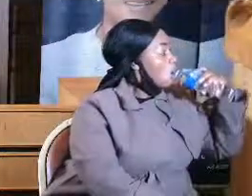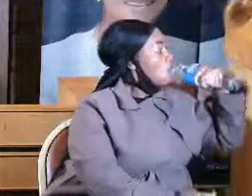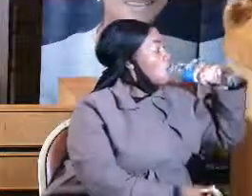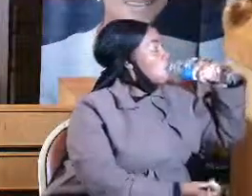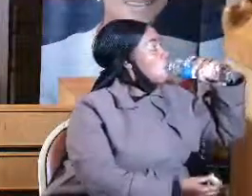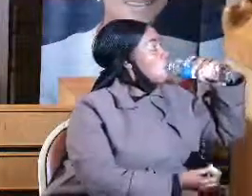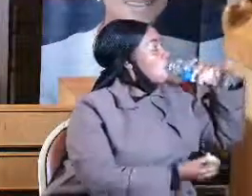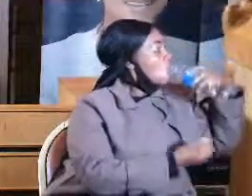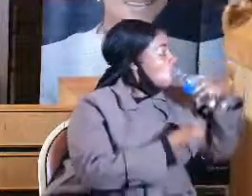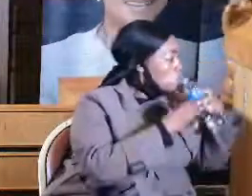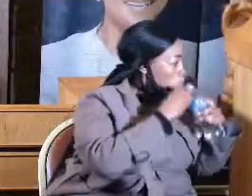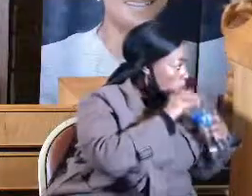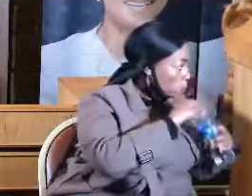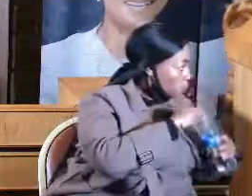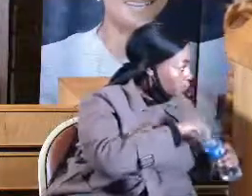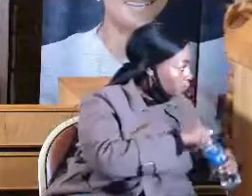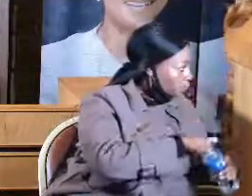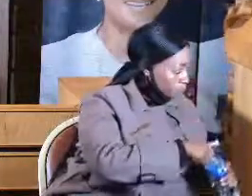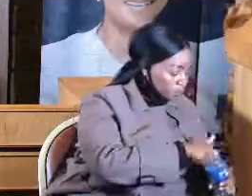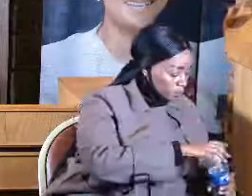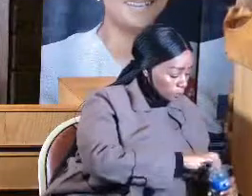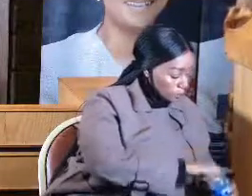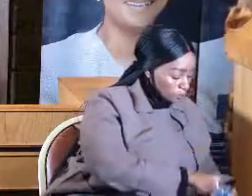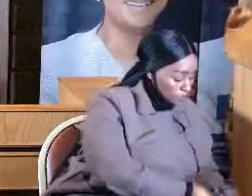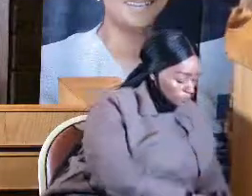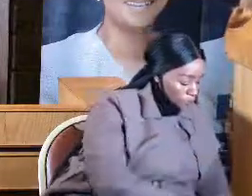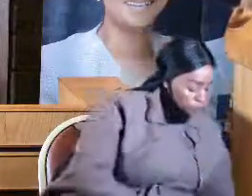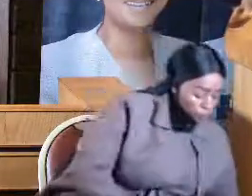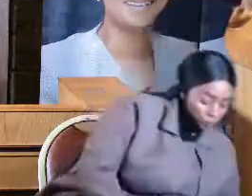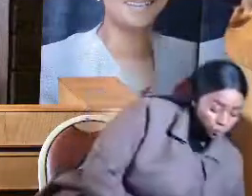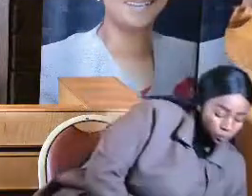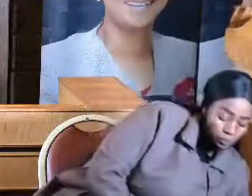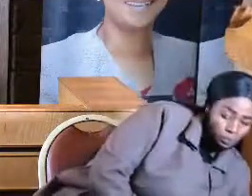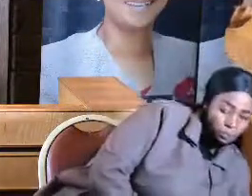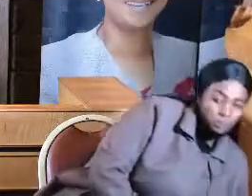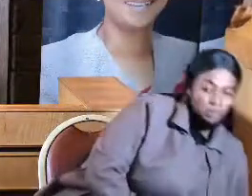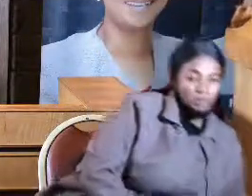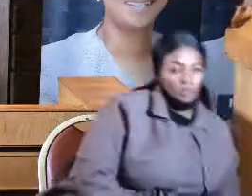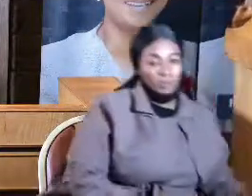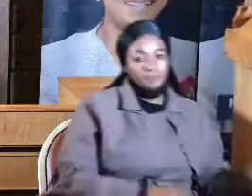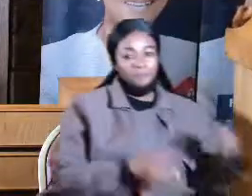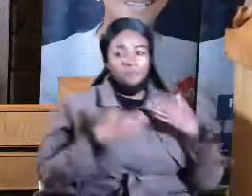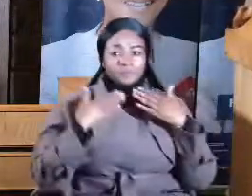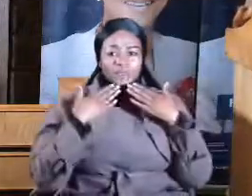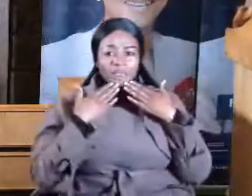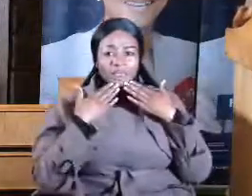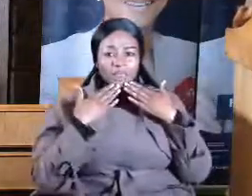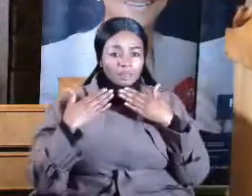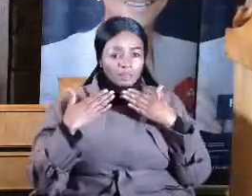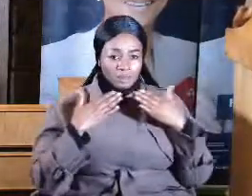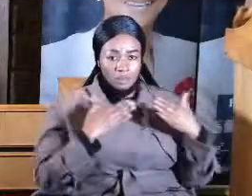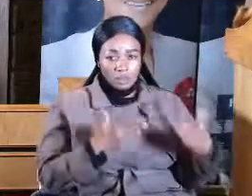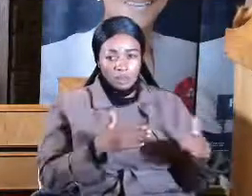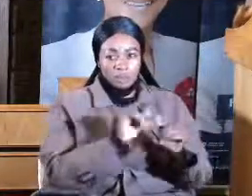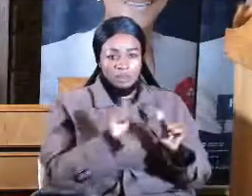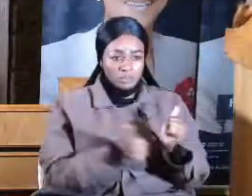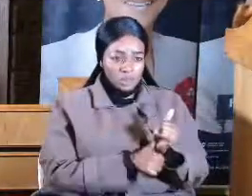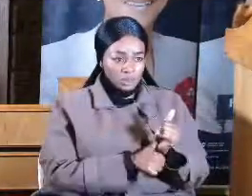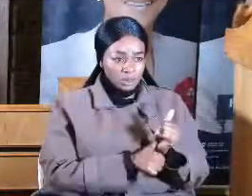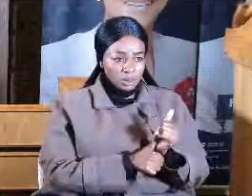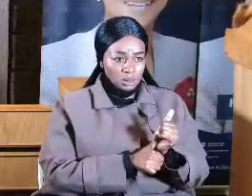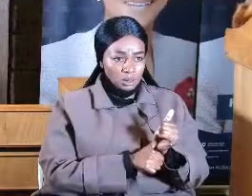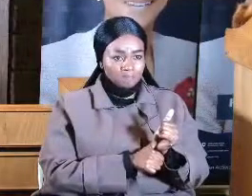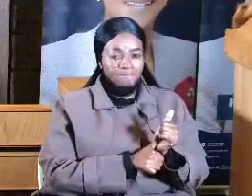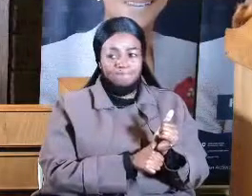Thank you very much, Honorable Speaker. I personally have drawn a number of